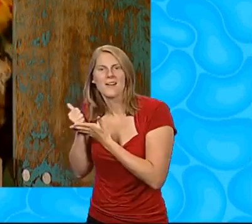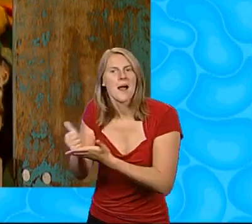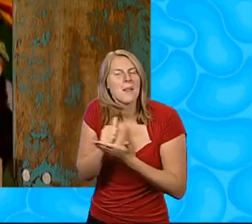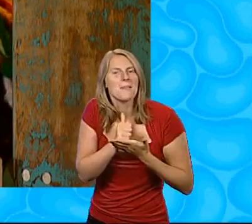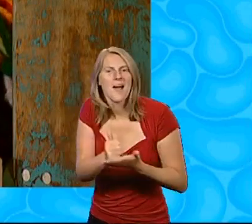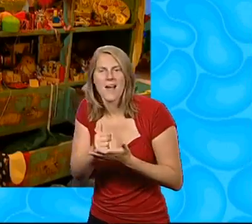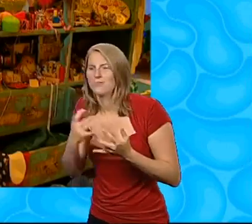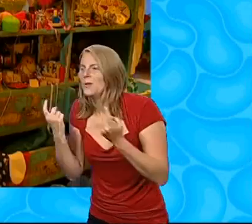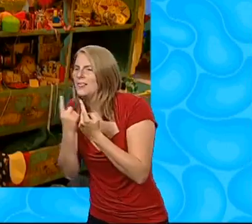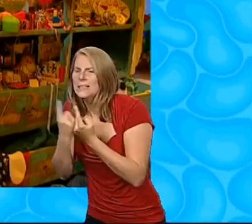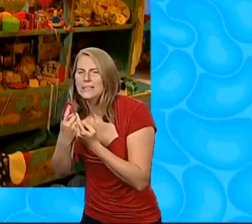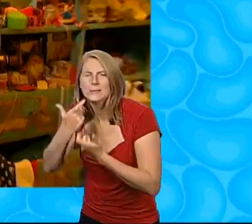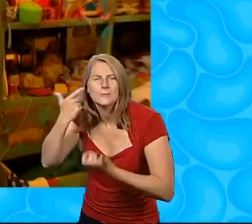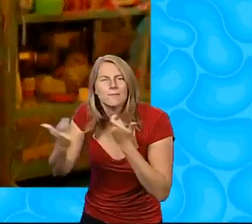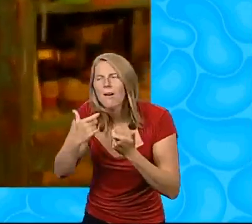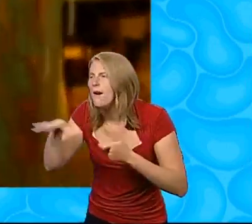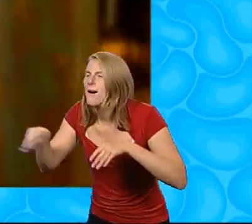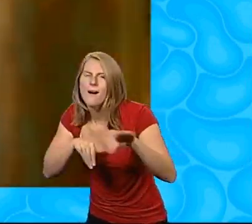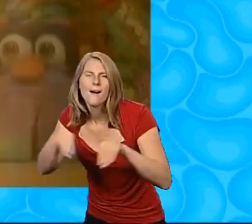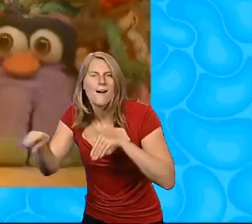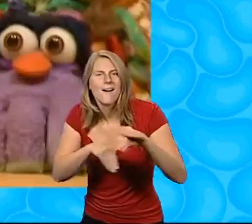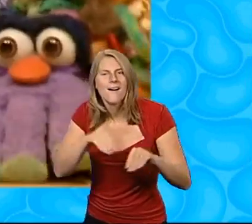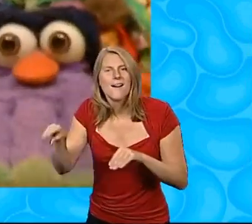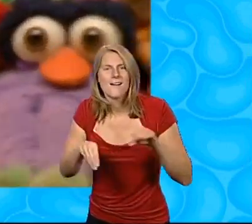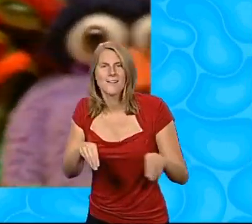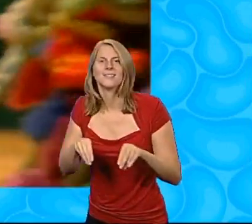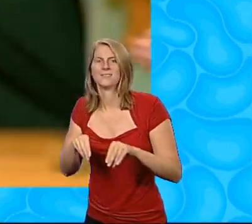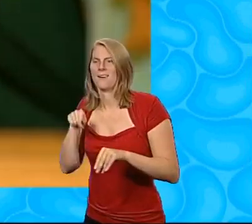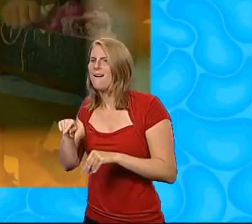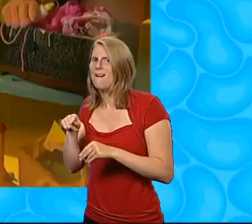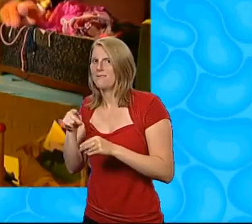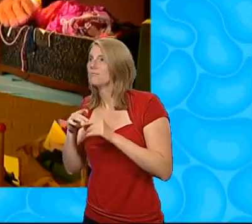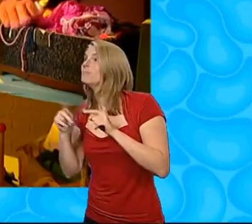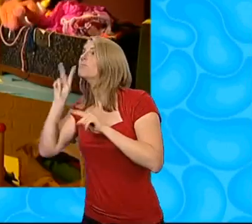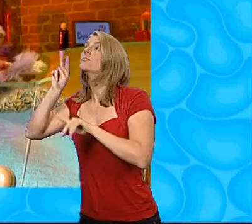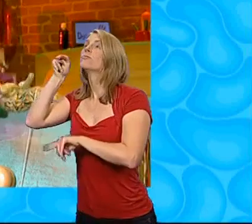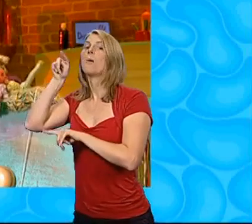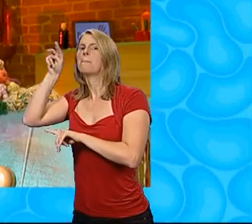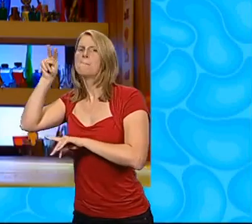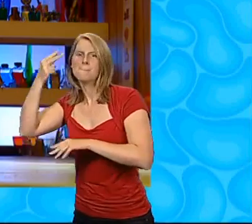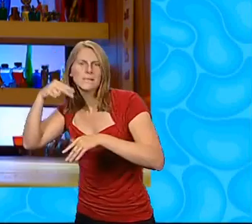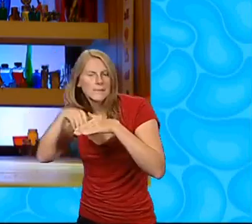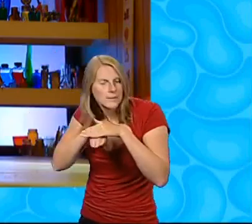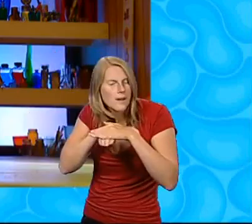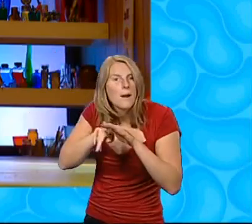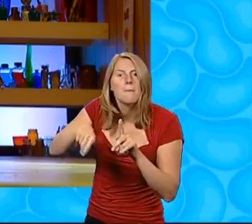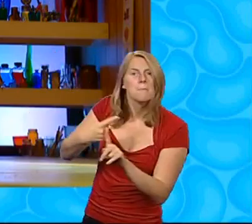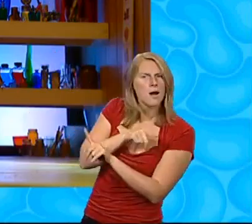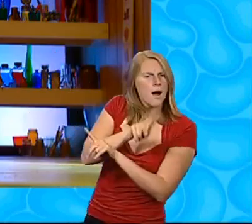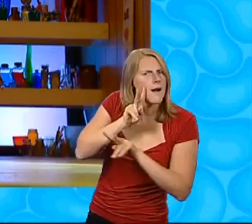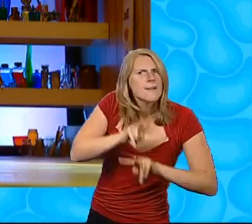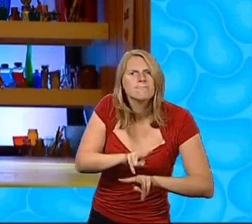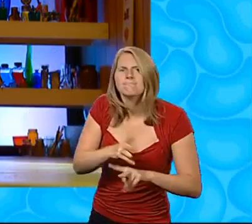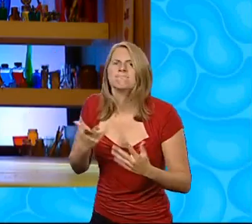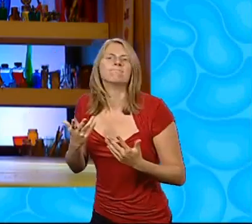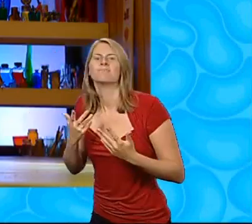get busy. quick, quick, quick. Helping hands with things to find. Look on top. Inside. Behind it's and it's a